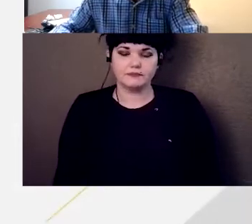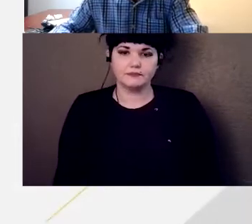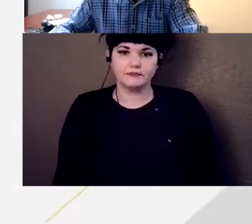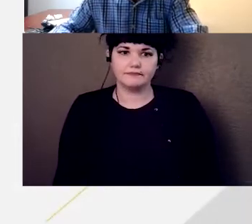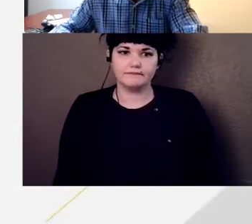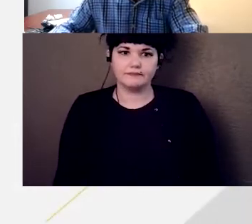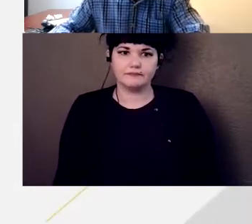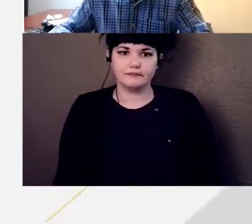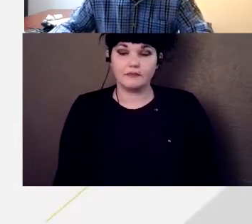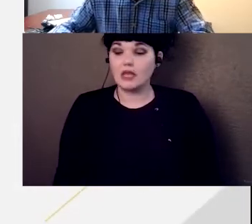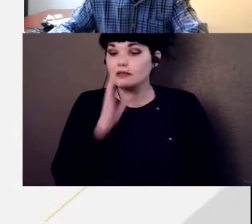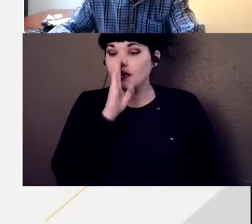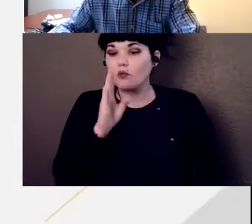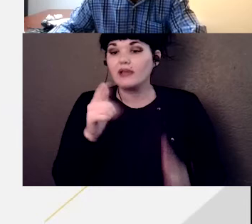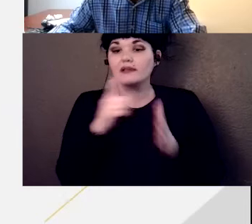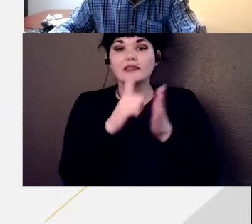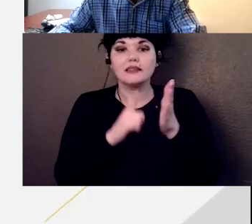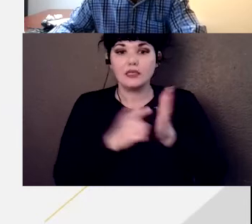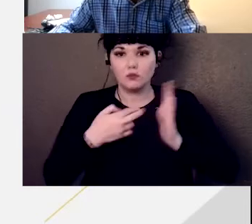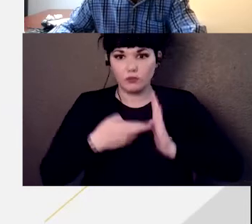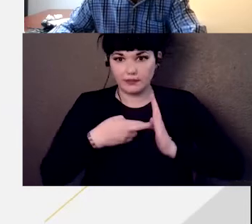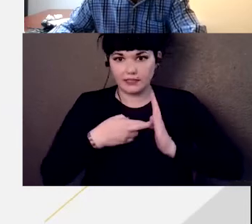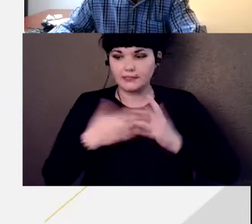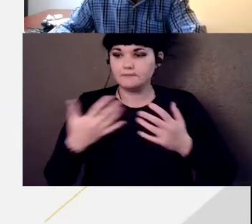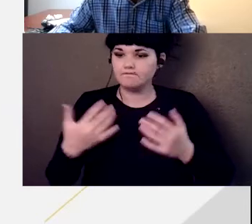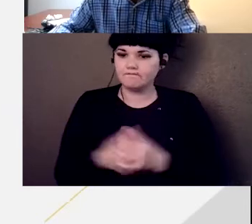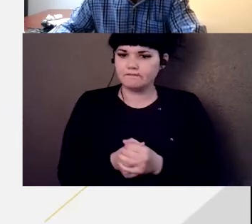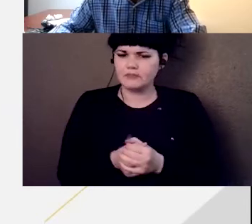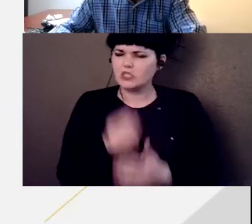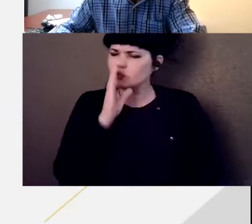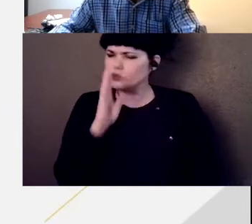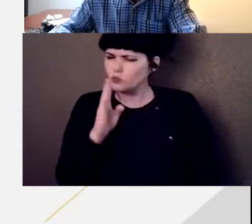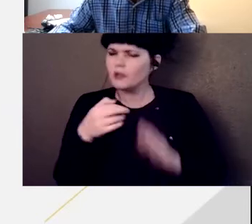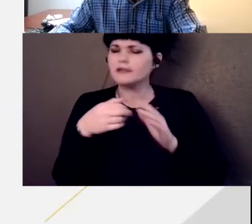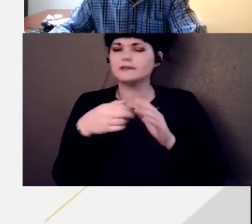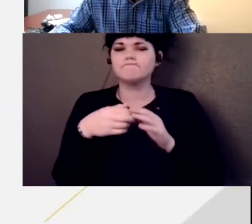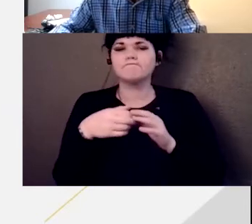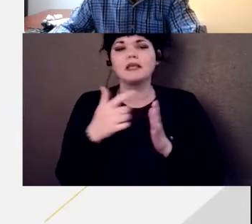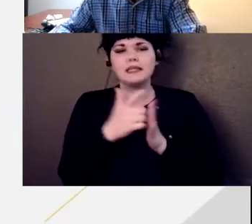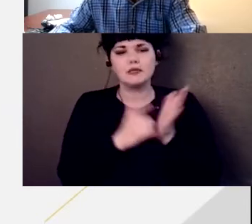Direct legal representation. So when you look at direct legal representation, we're talking about